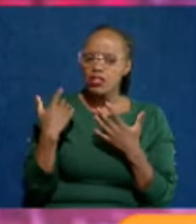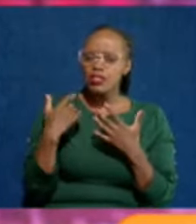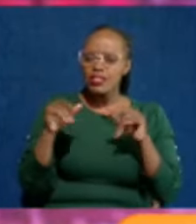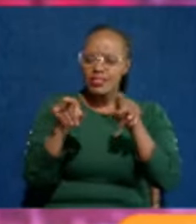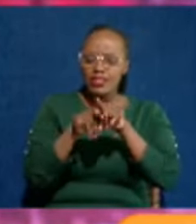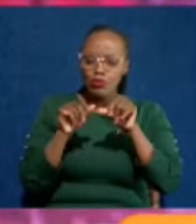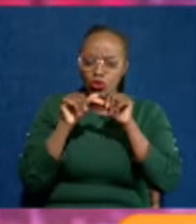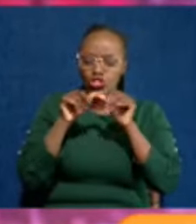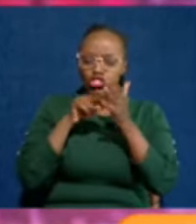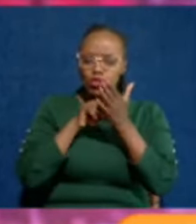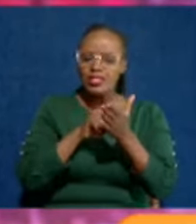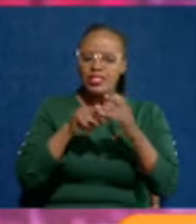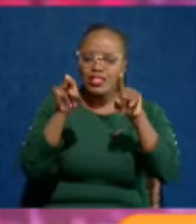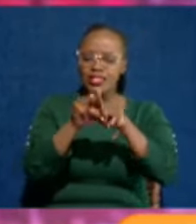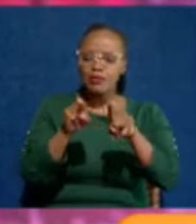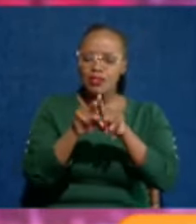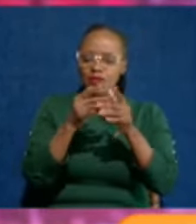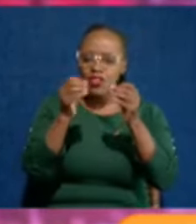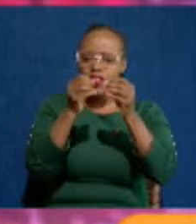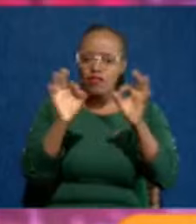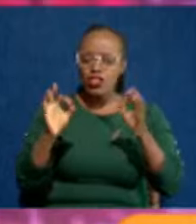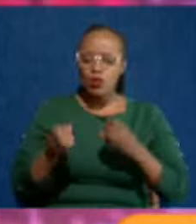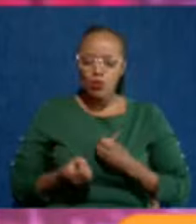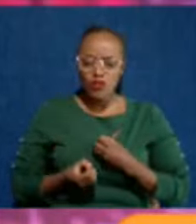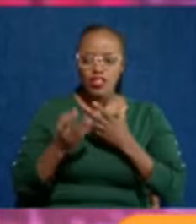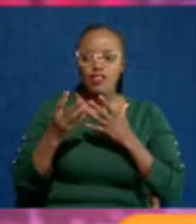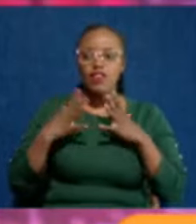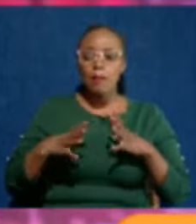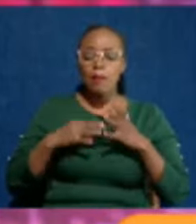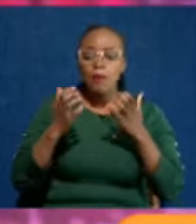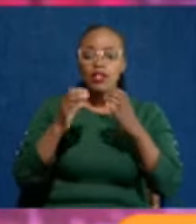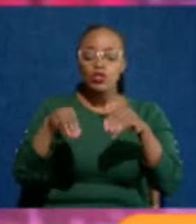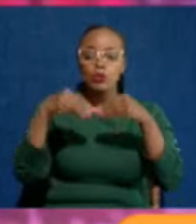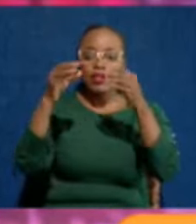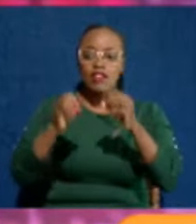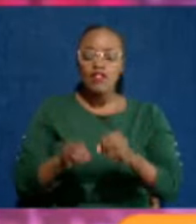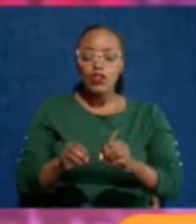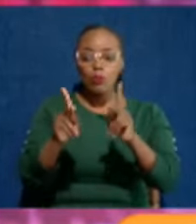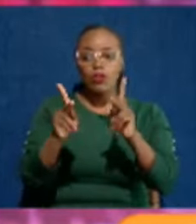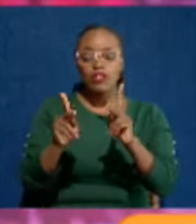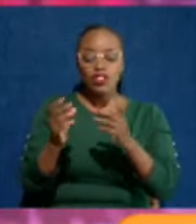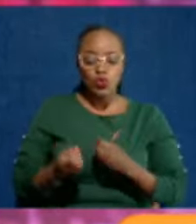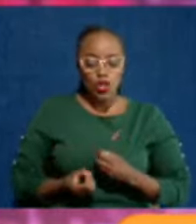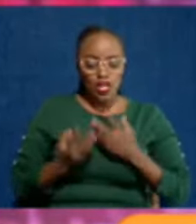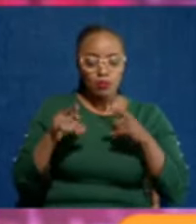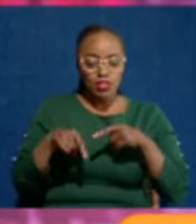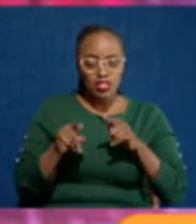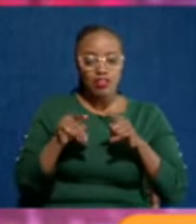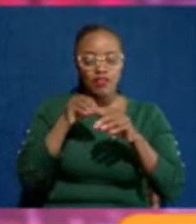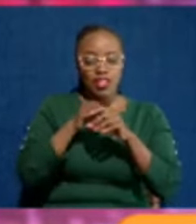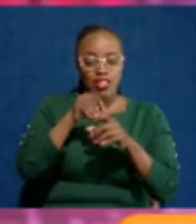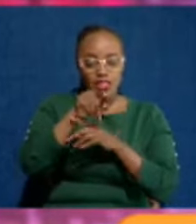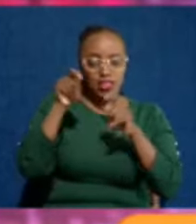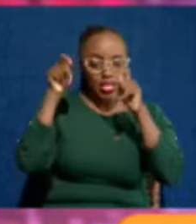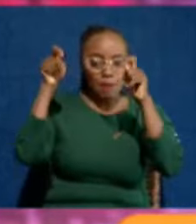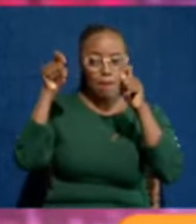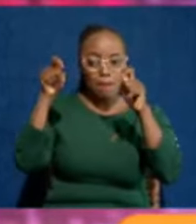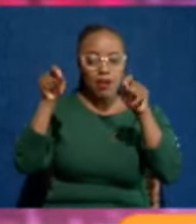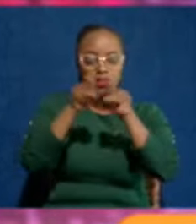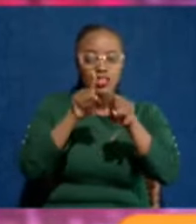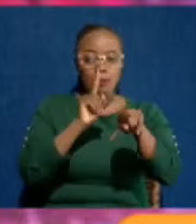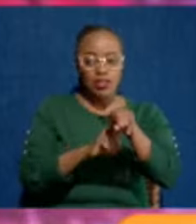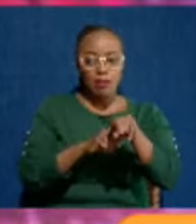still insisting on that, the freedom of expression, that people need to be given an opportunity to express themselves in those demonstrations, but at the same